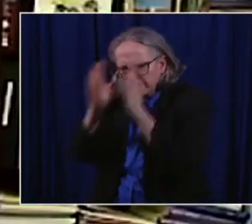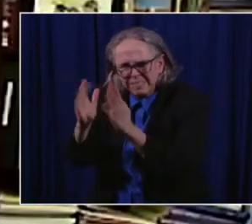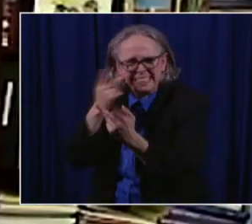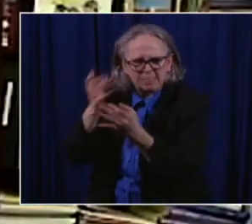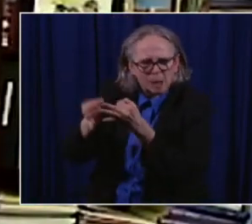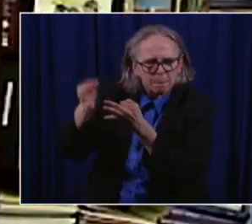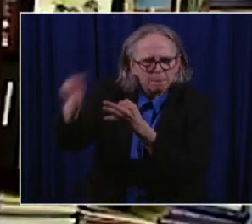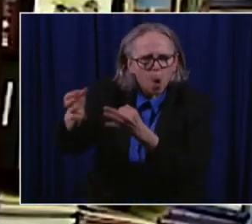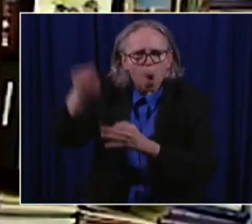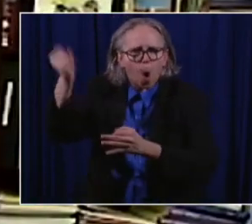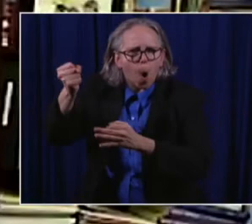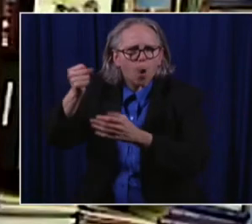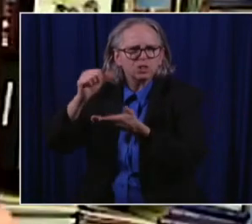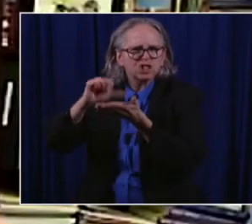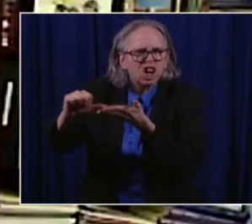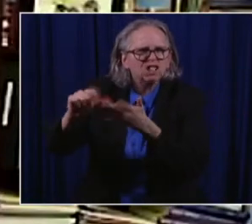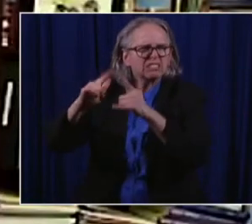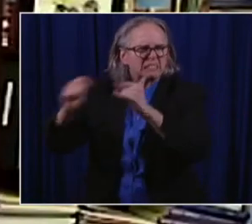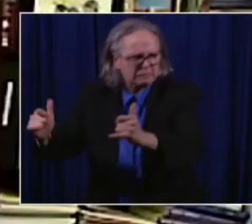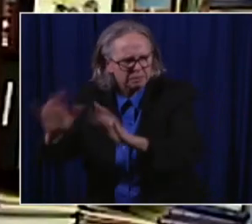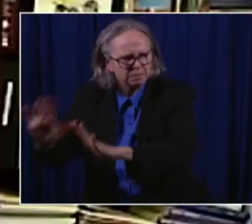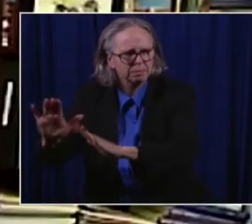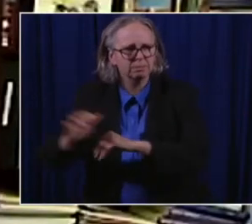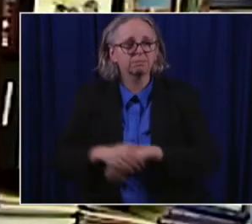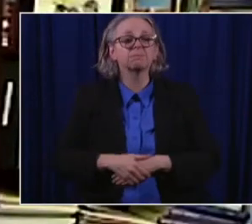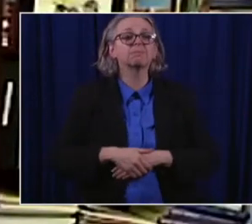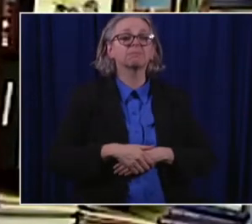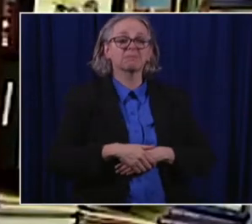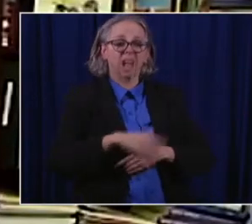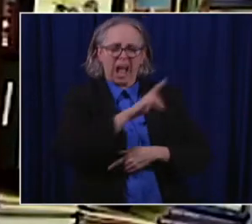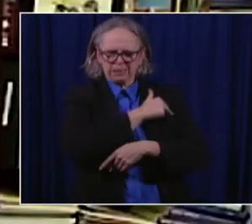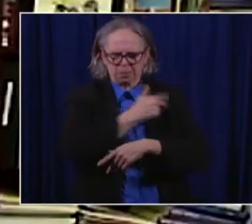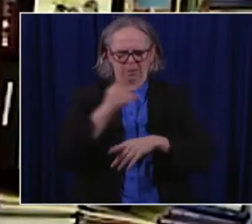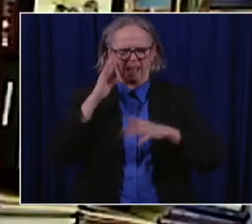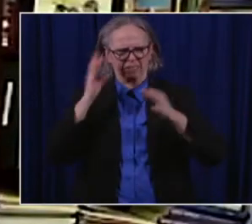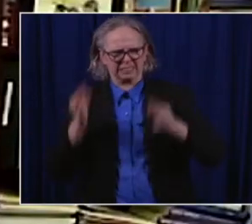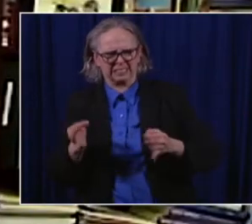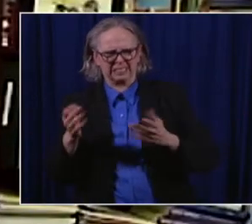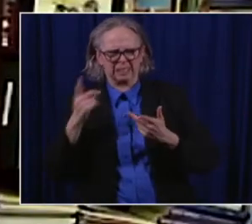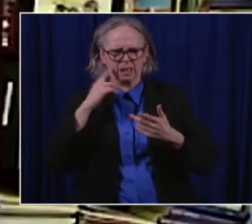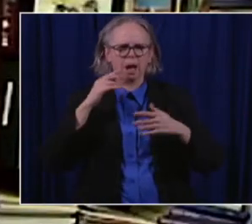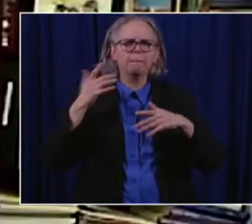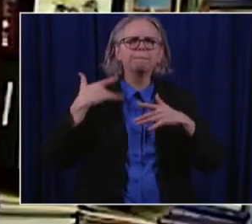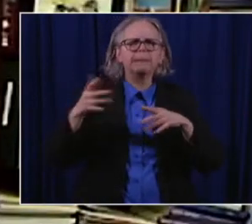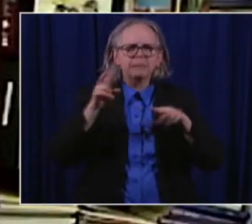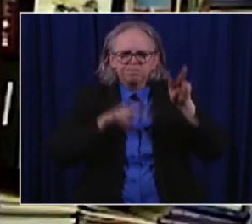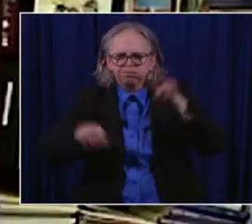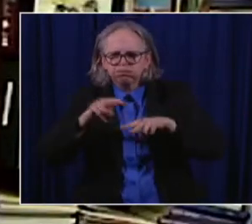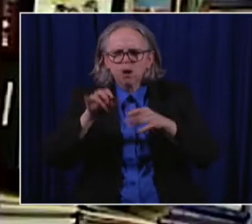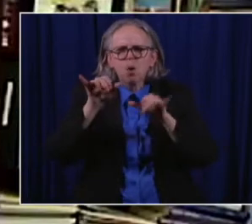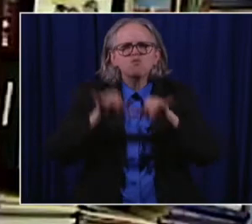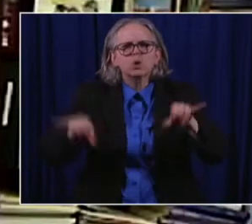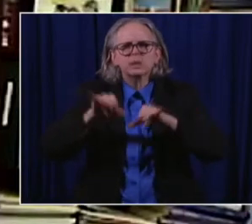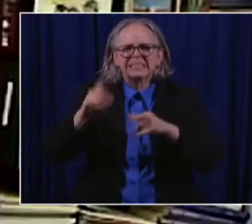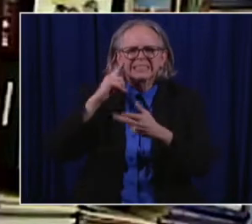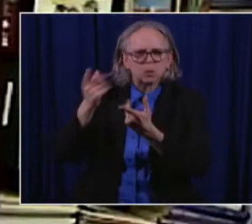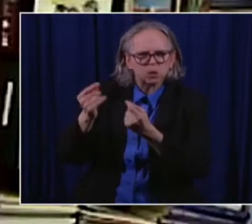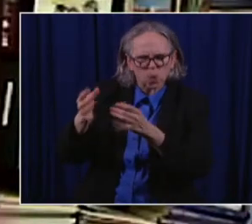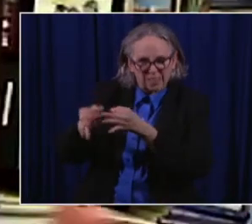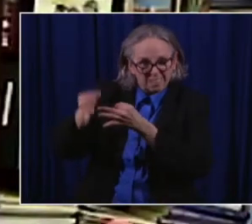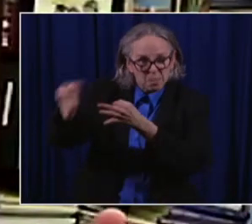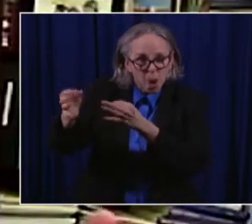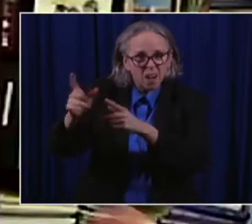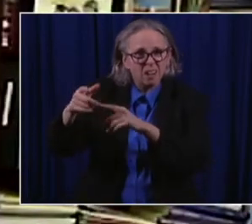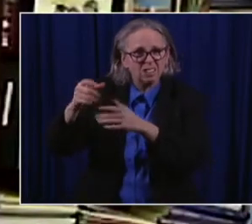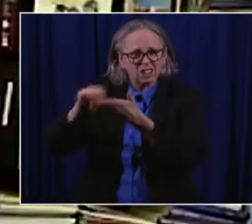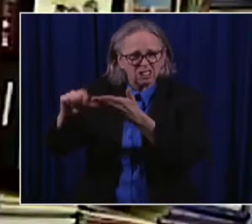more complex as hospitals need to look at more and more routine care that they're going to need to postpone. However, at some point, they